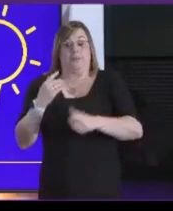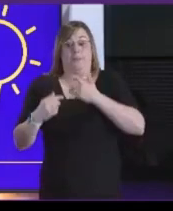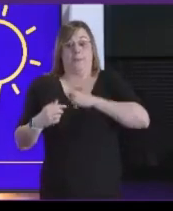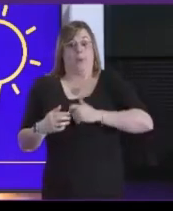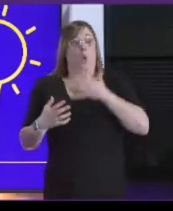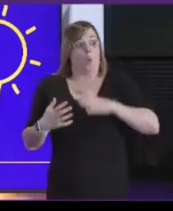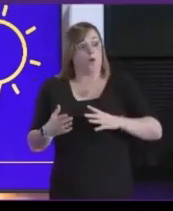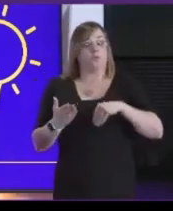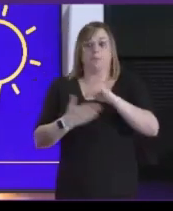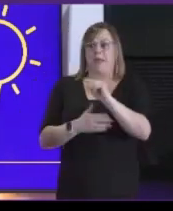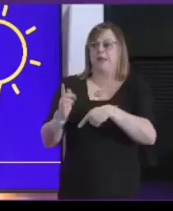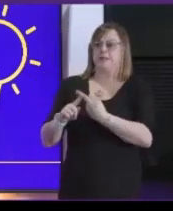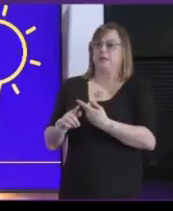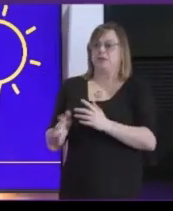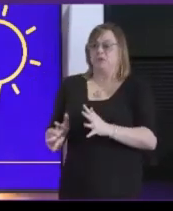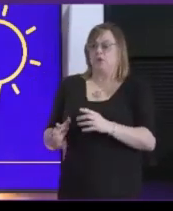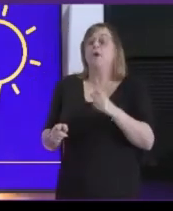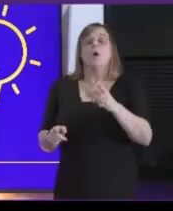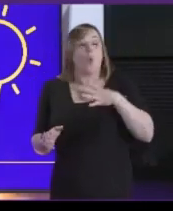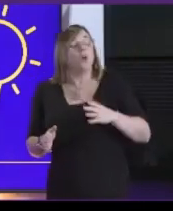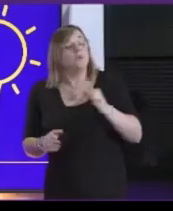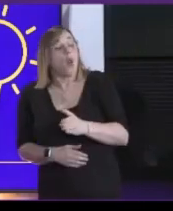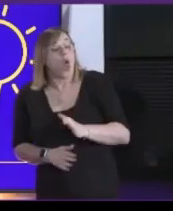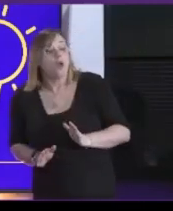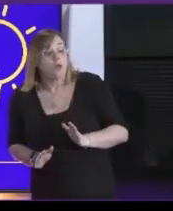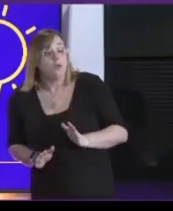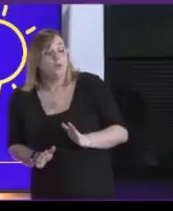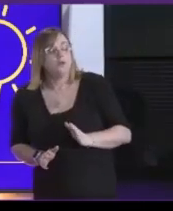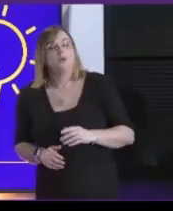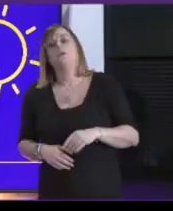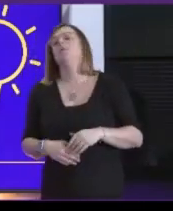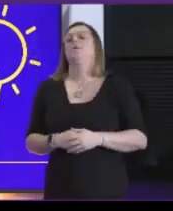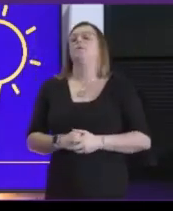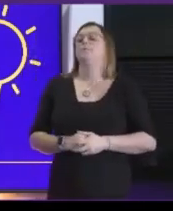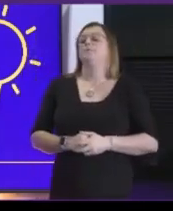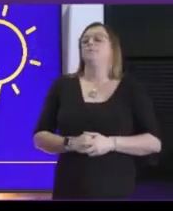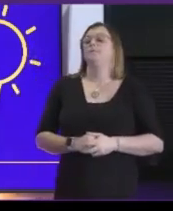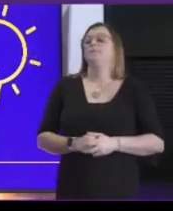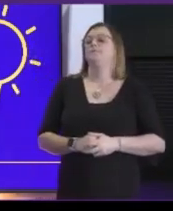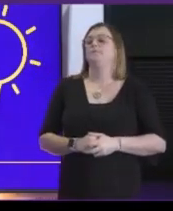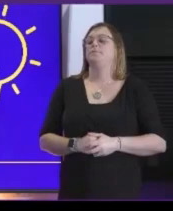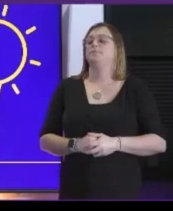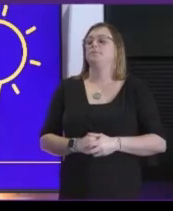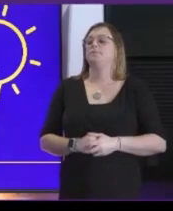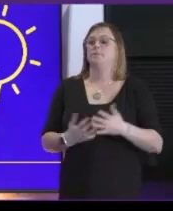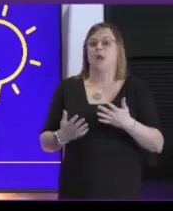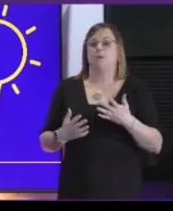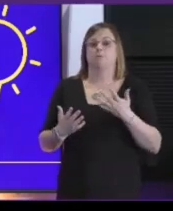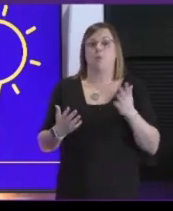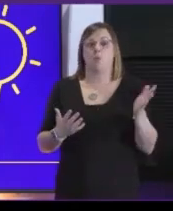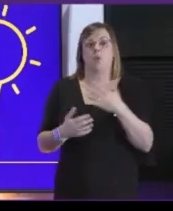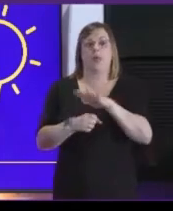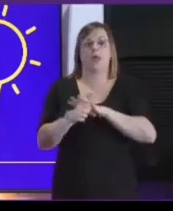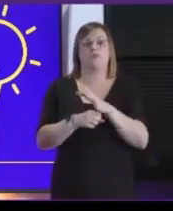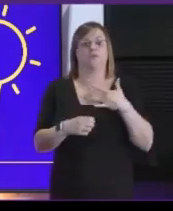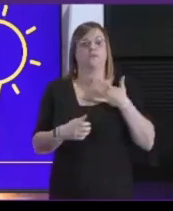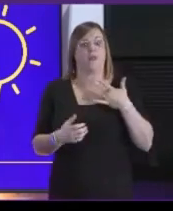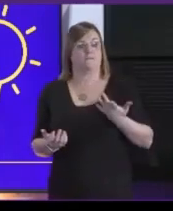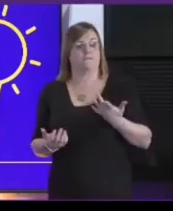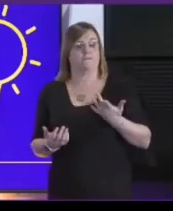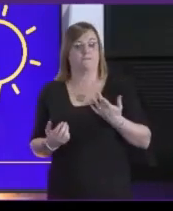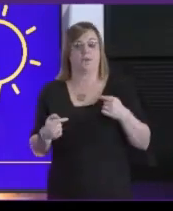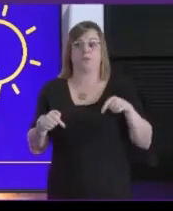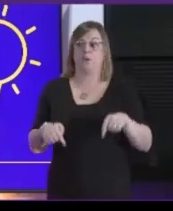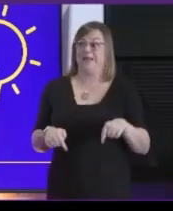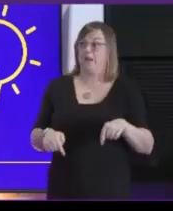pay taxes, sort of. And certainly, in all aspects of life, and as we're here